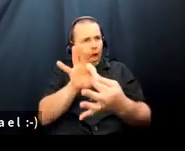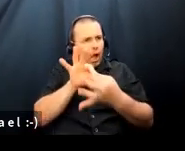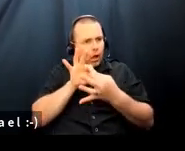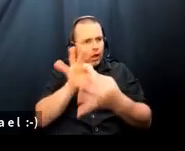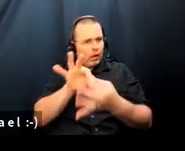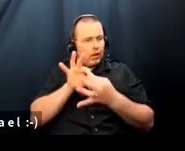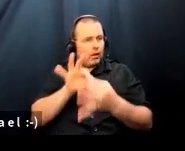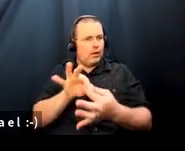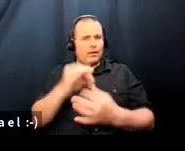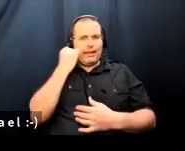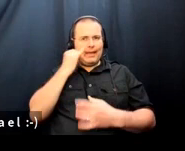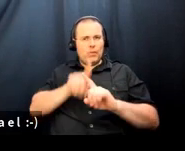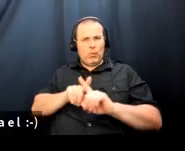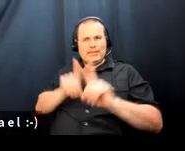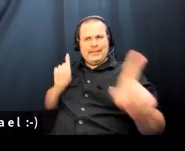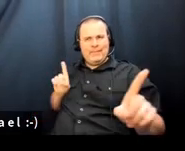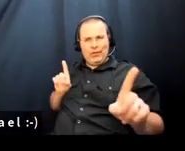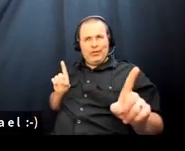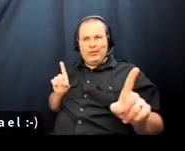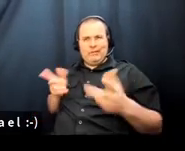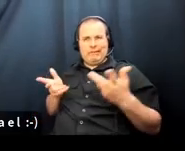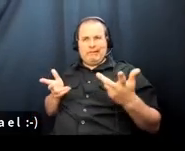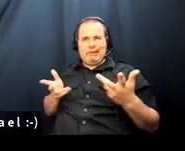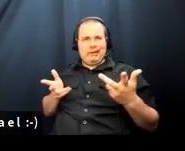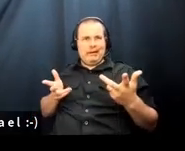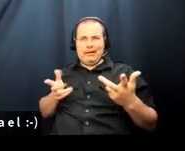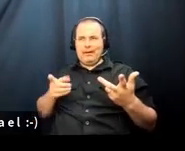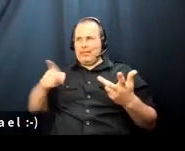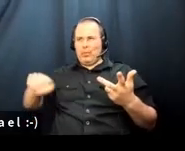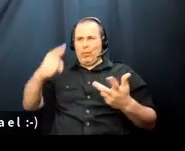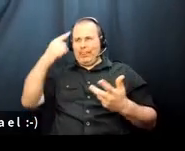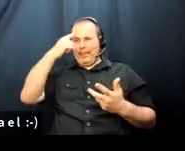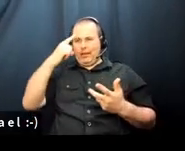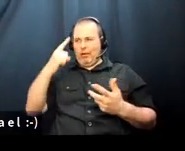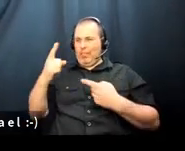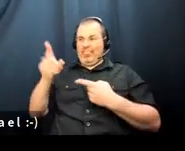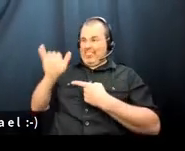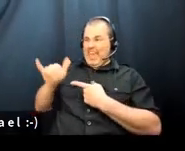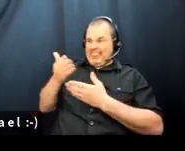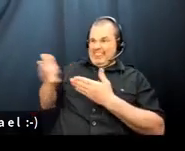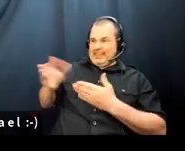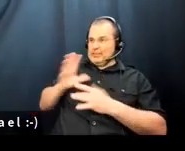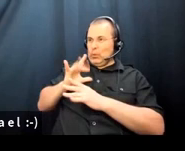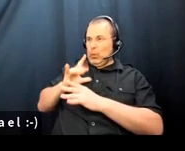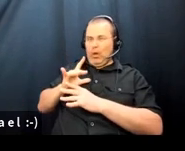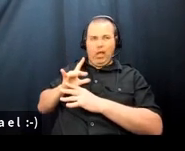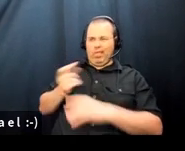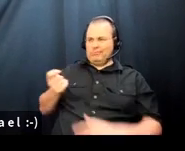you, if I have something different than you that nobody thinks is cool, why would I want to do